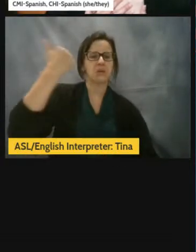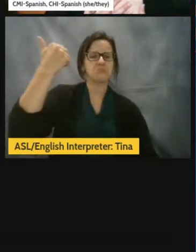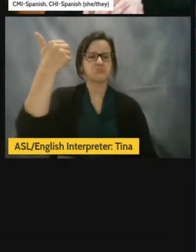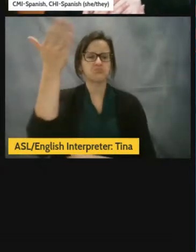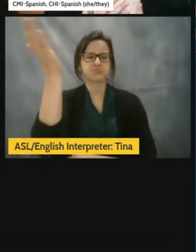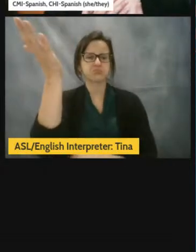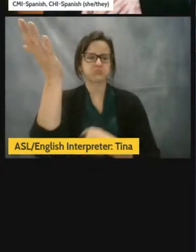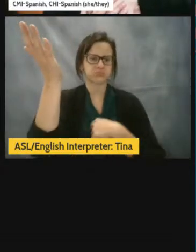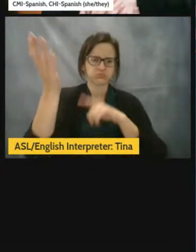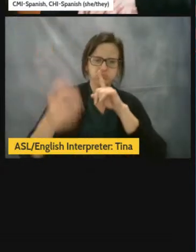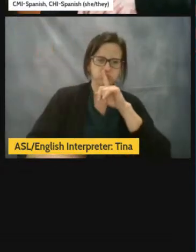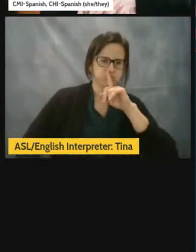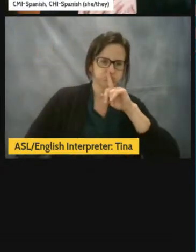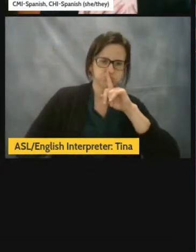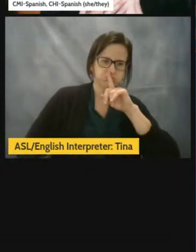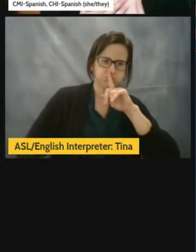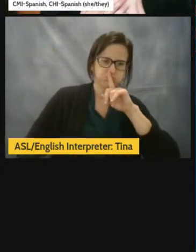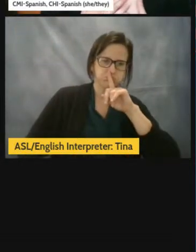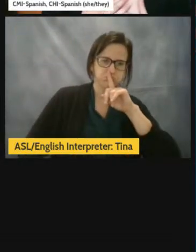of the people who's stepped up.